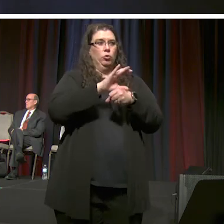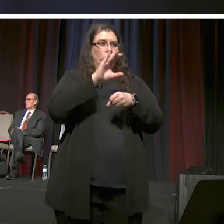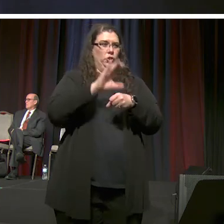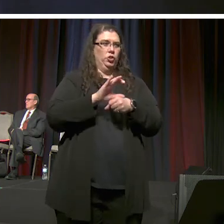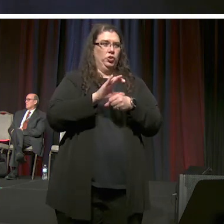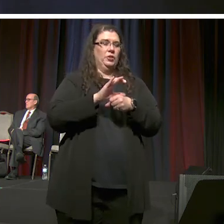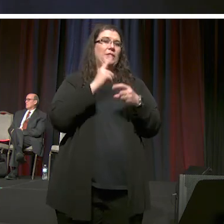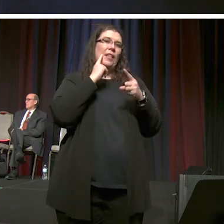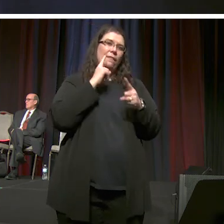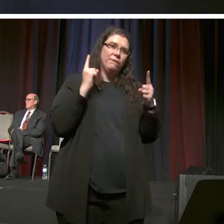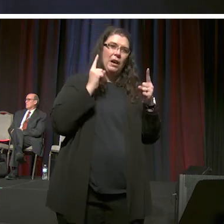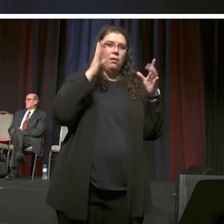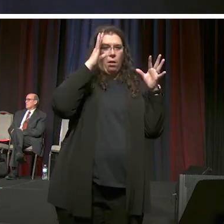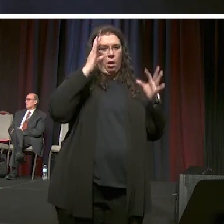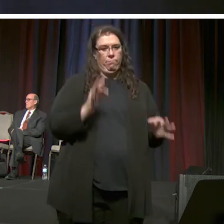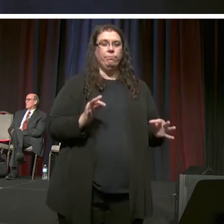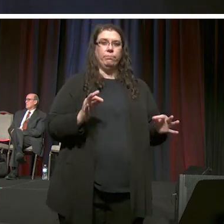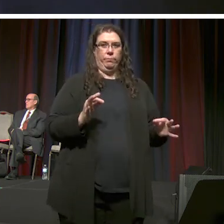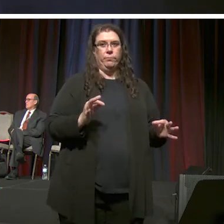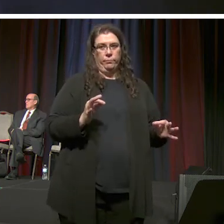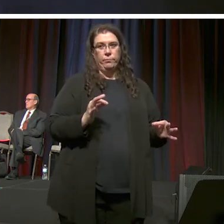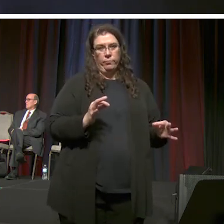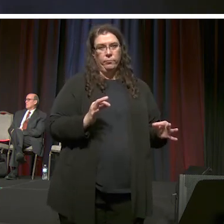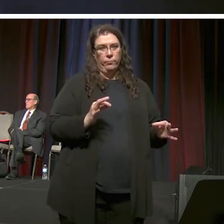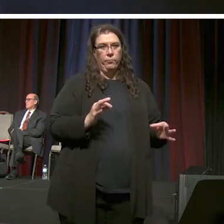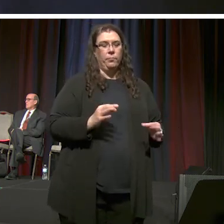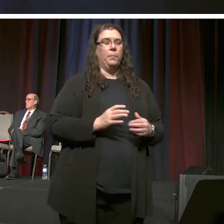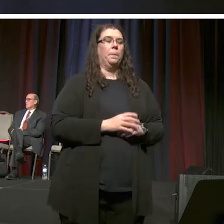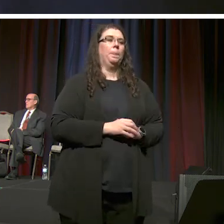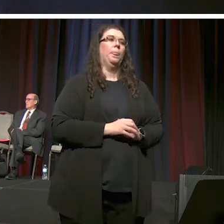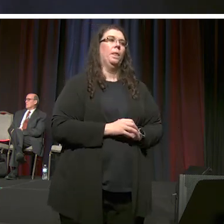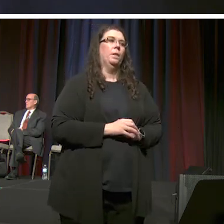make that final decision.